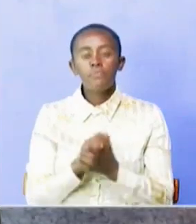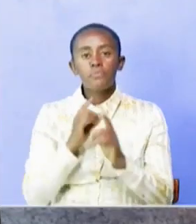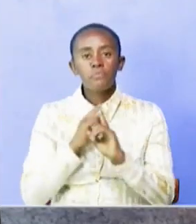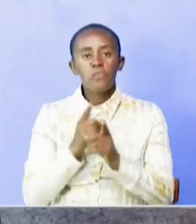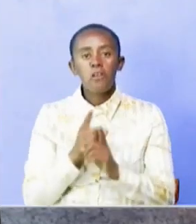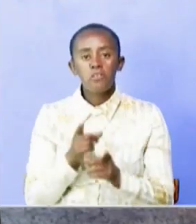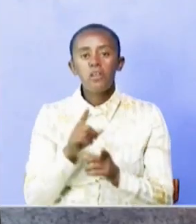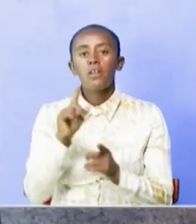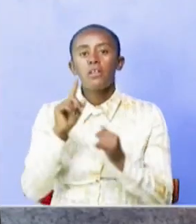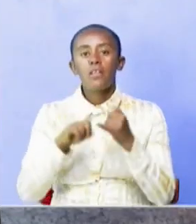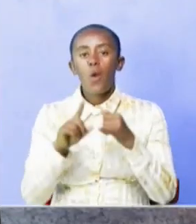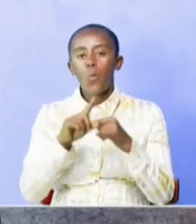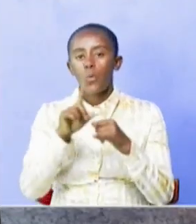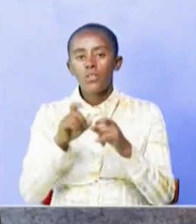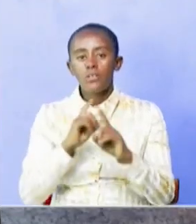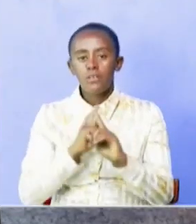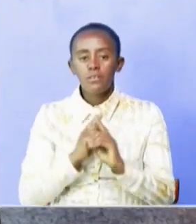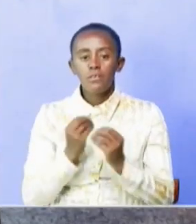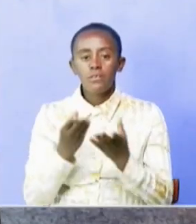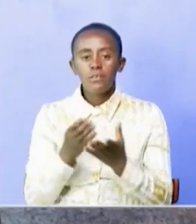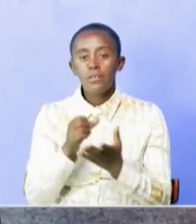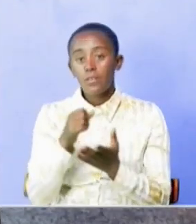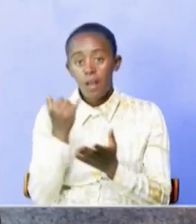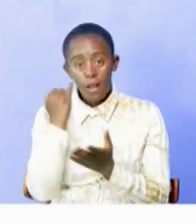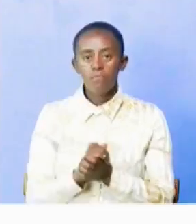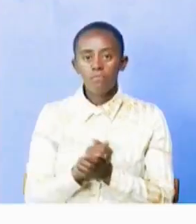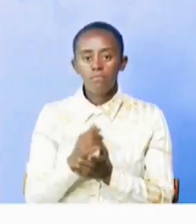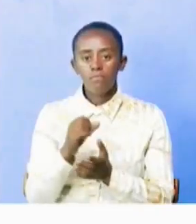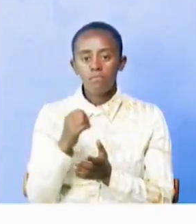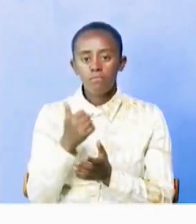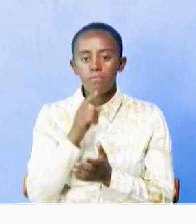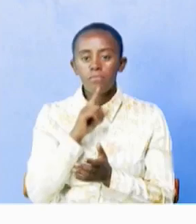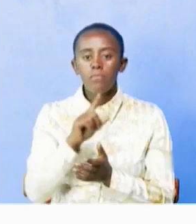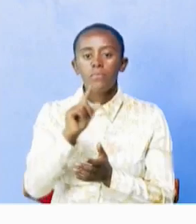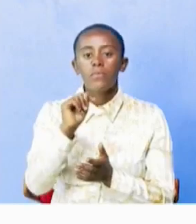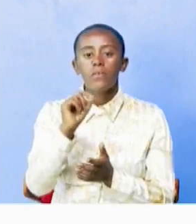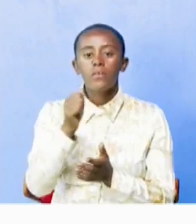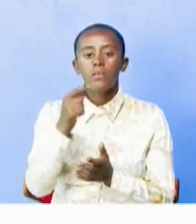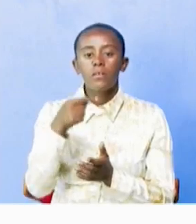answer tag questions. The other idea is tag